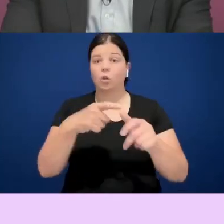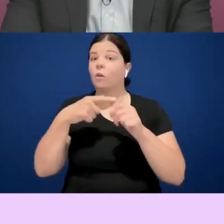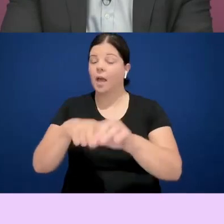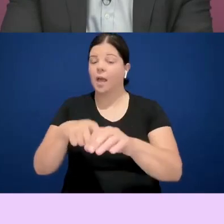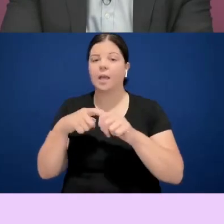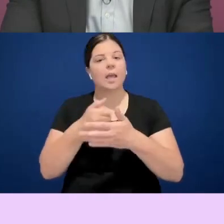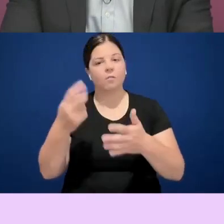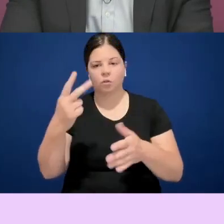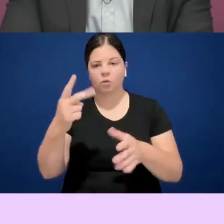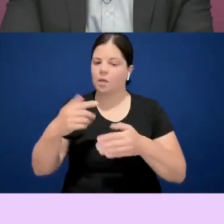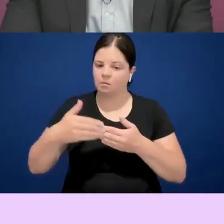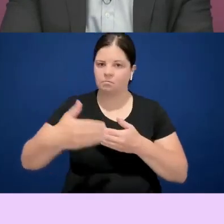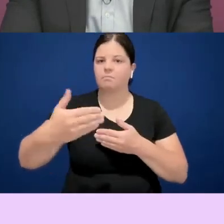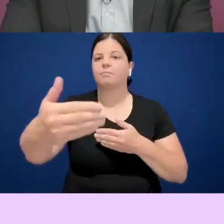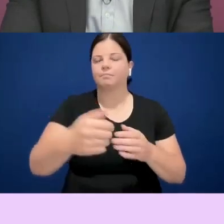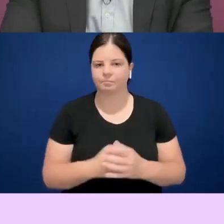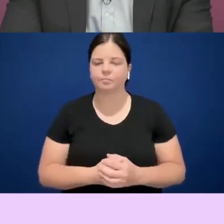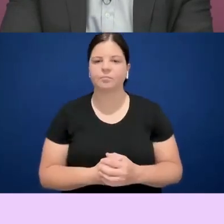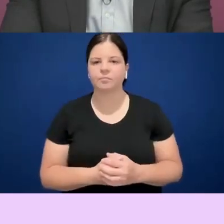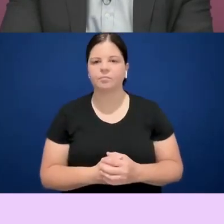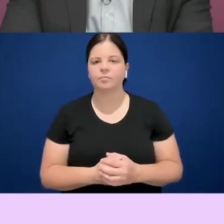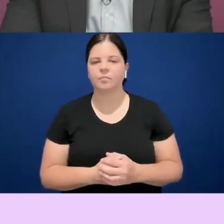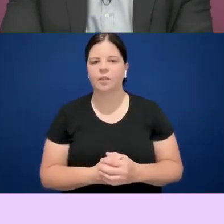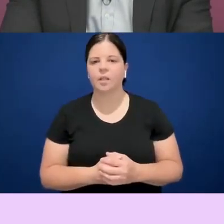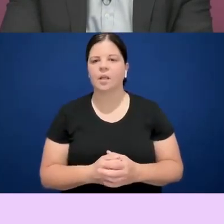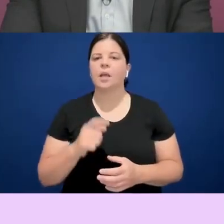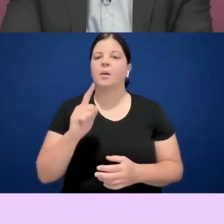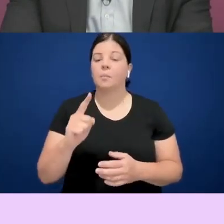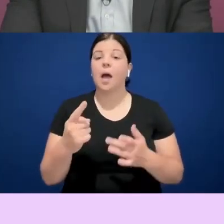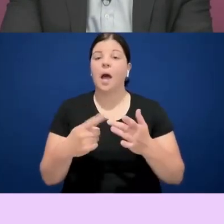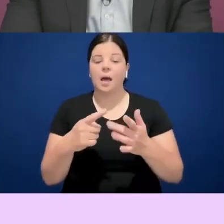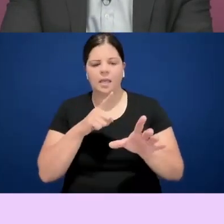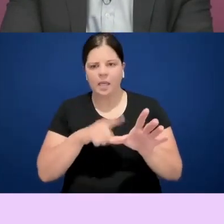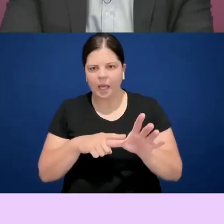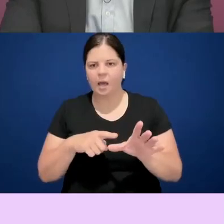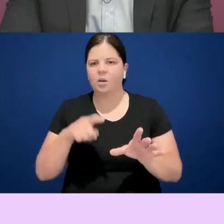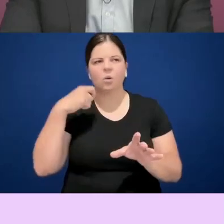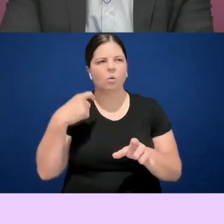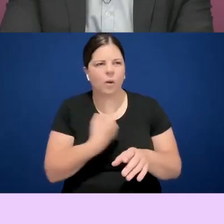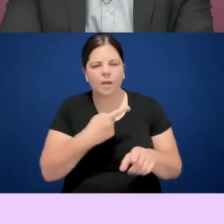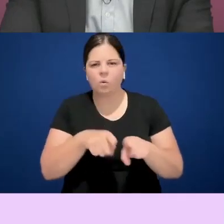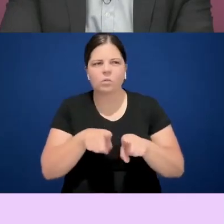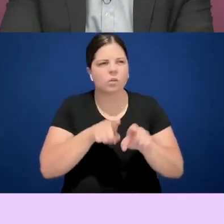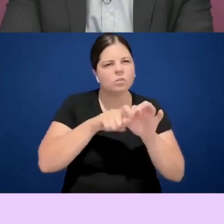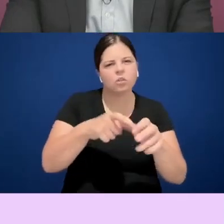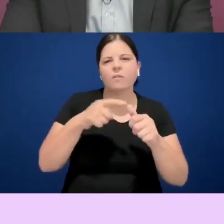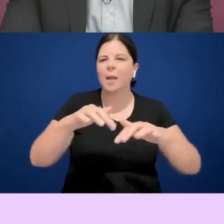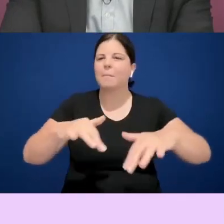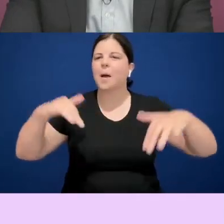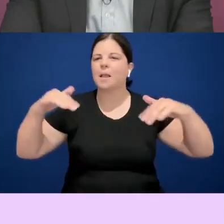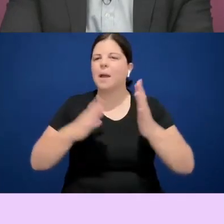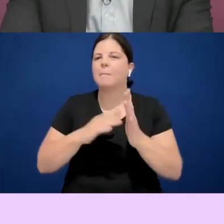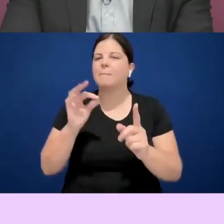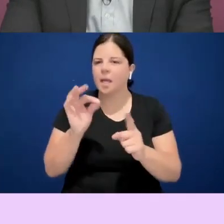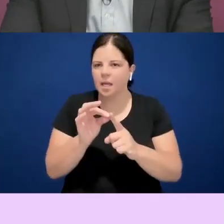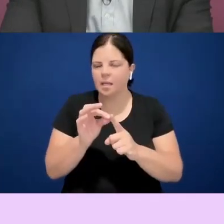2 years. In the alternate years, we surveyed members of parliament and councillors. So to the survey results, and let's start